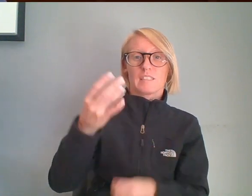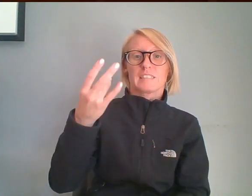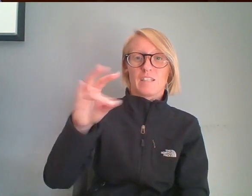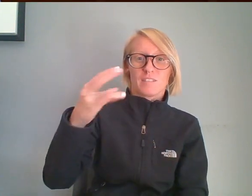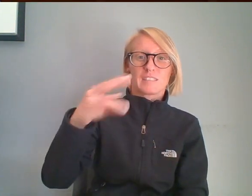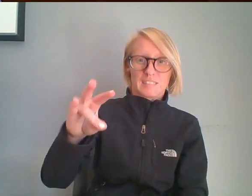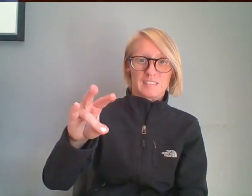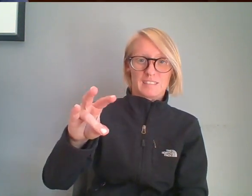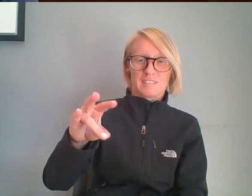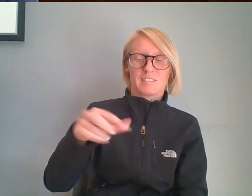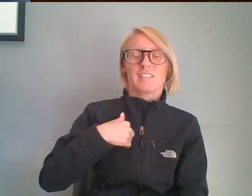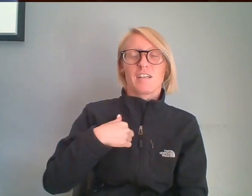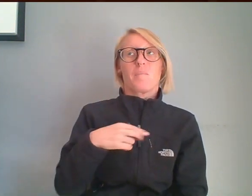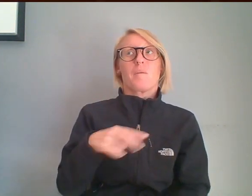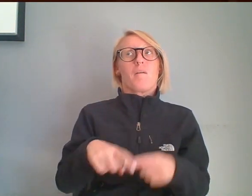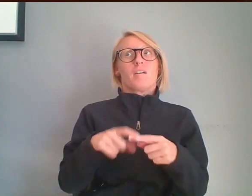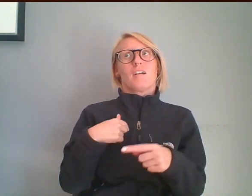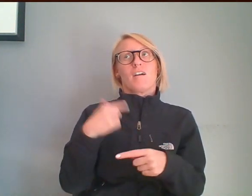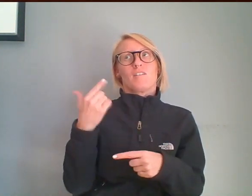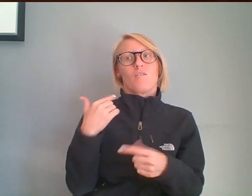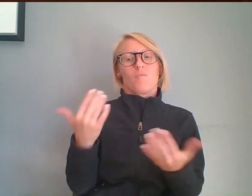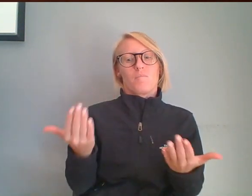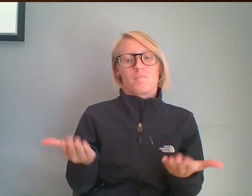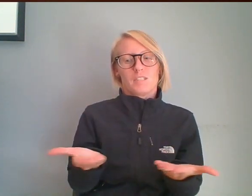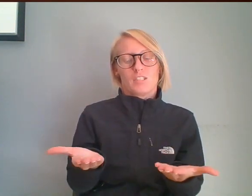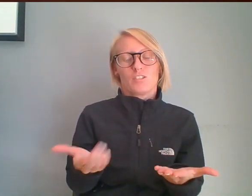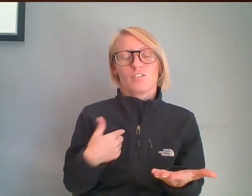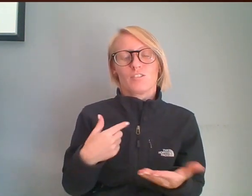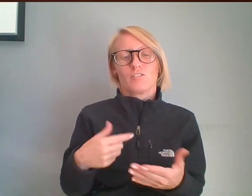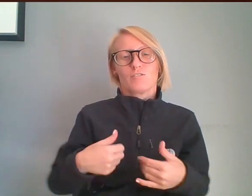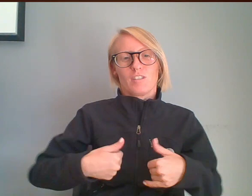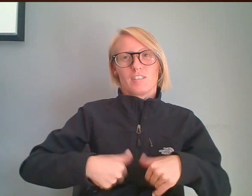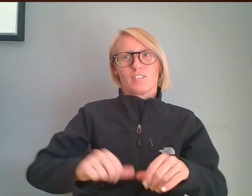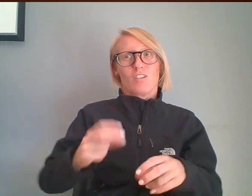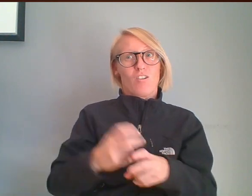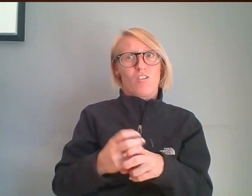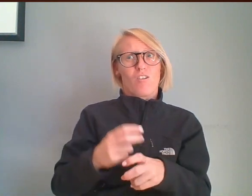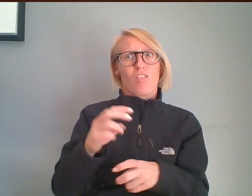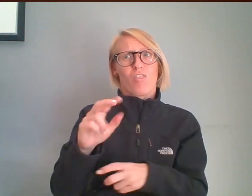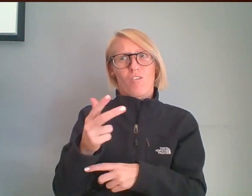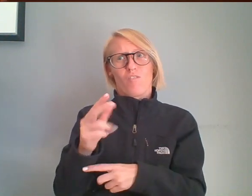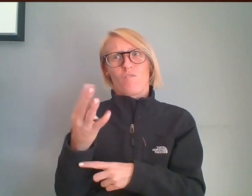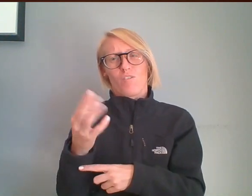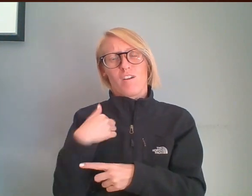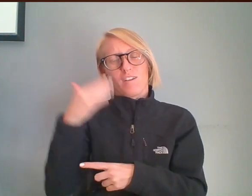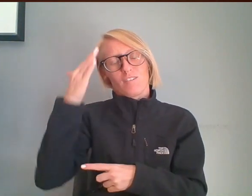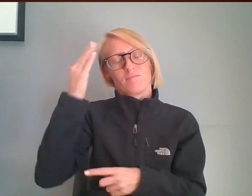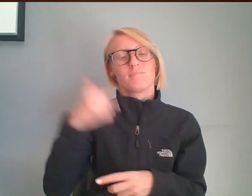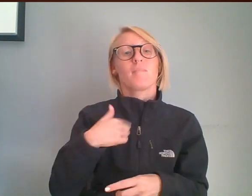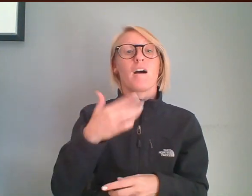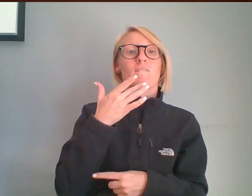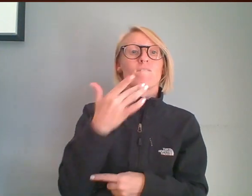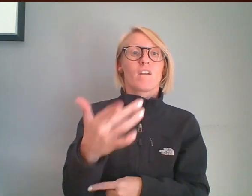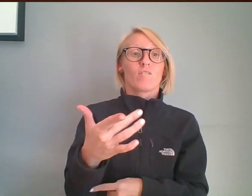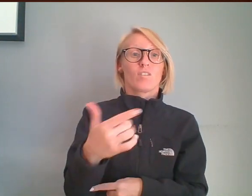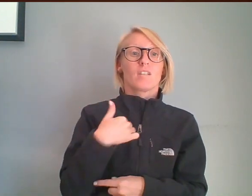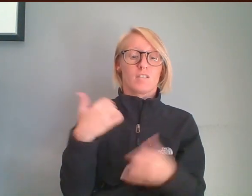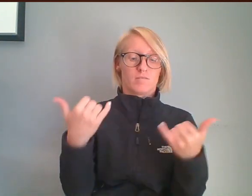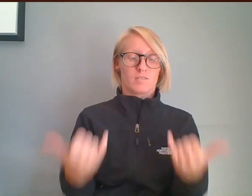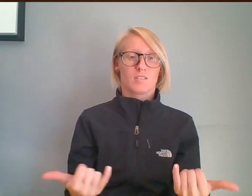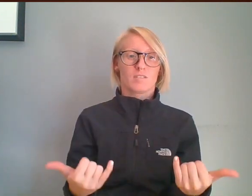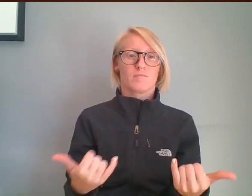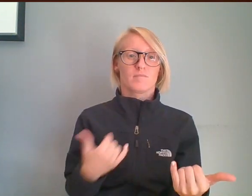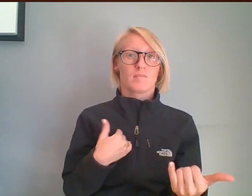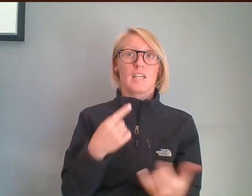because I know people in the room are trying, yeah. Gets hard after that third or fourth one, I know. My favorite way to get present-oriented is to say